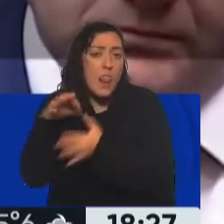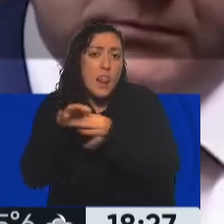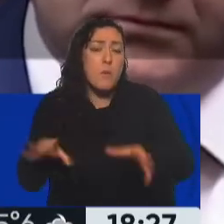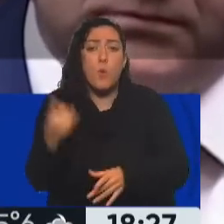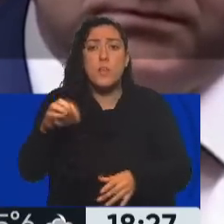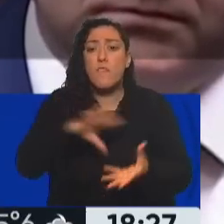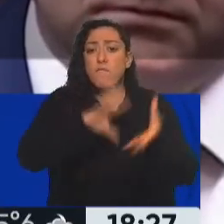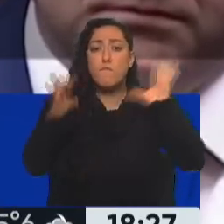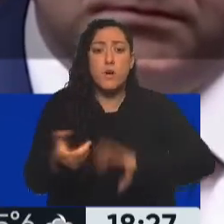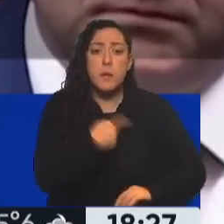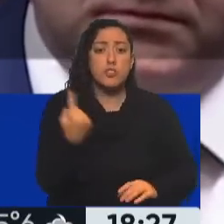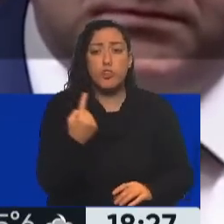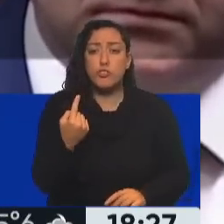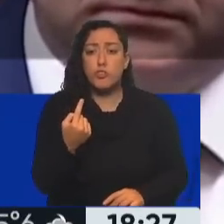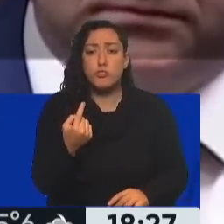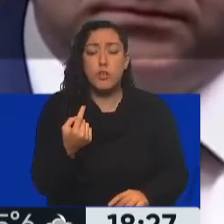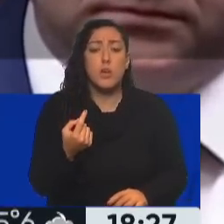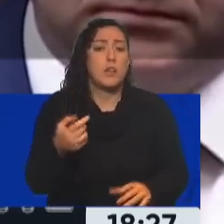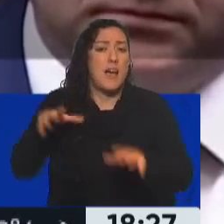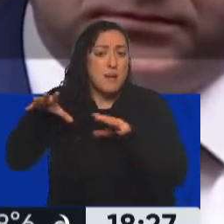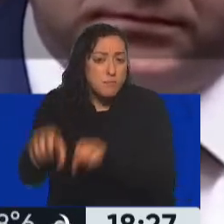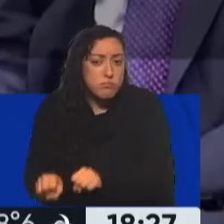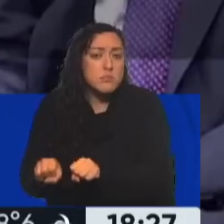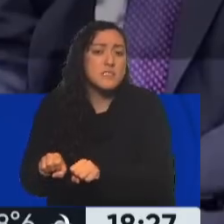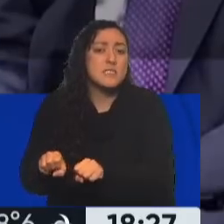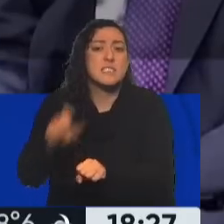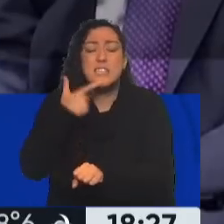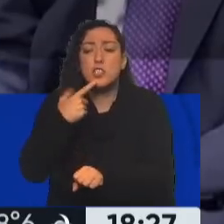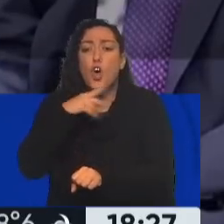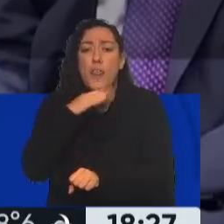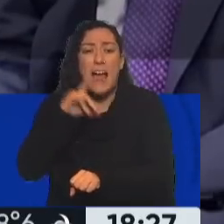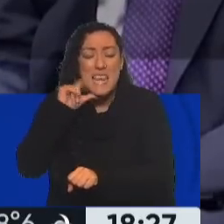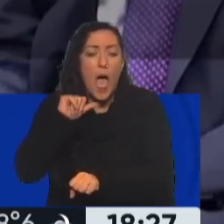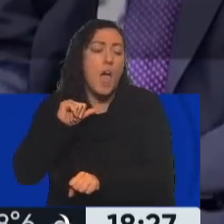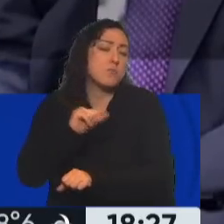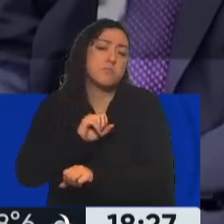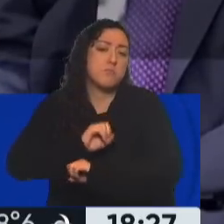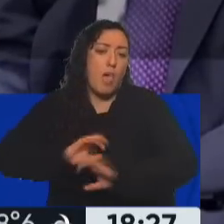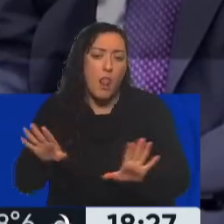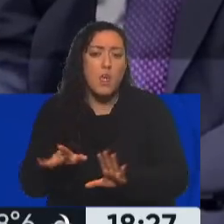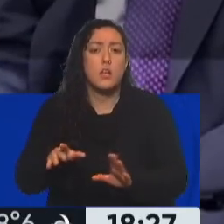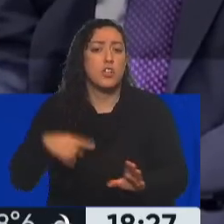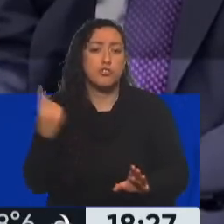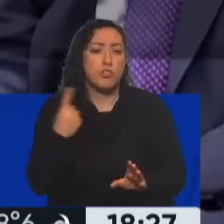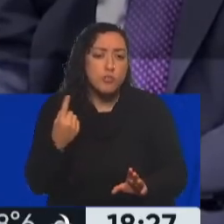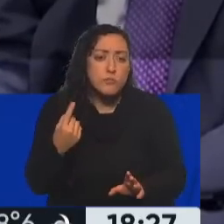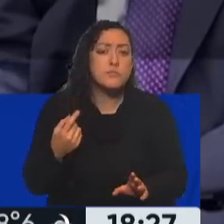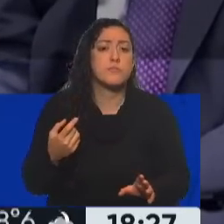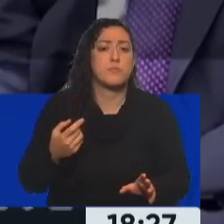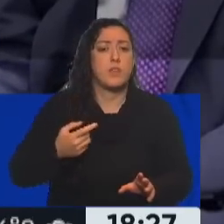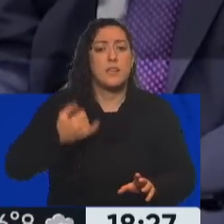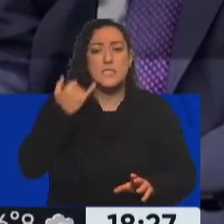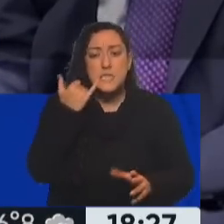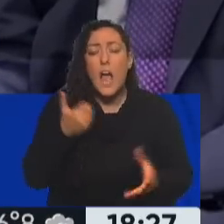our opposition to settlements in the West Bank. And we repeat our demand to massively scale up